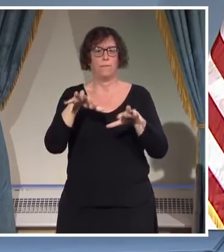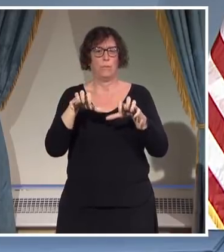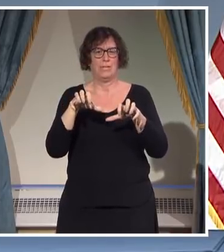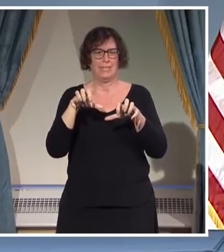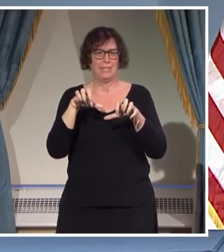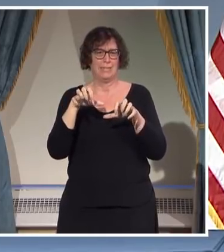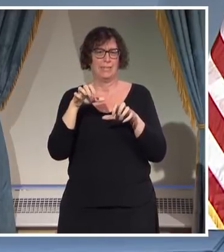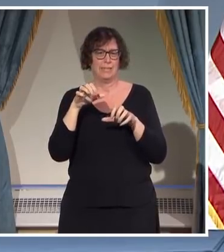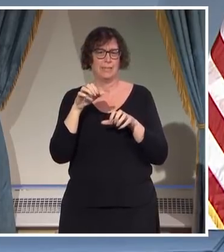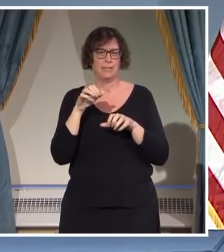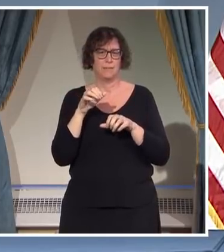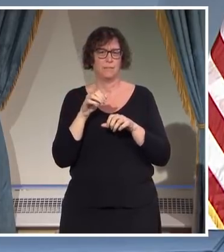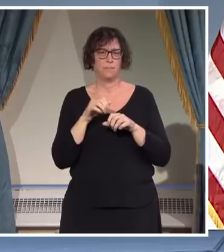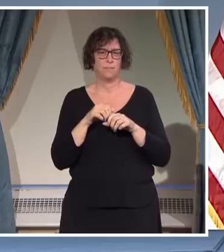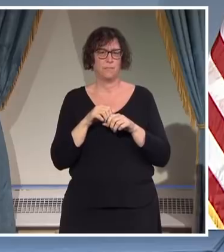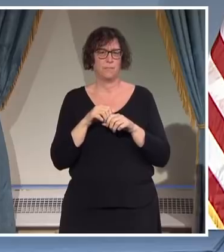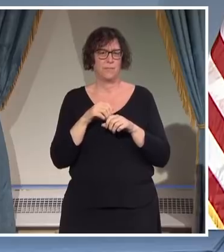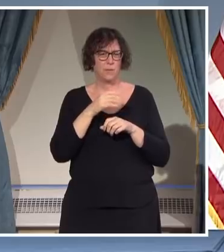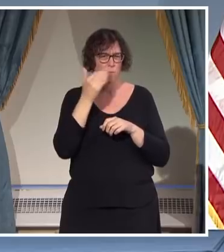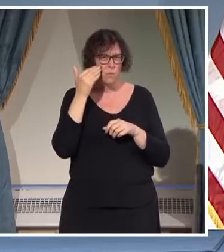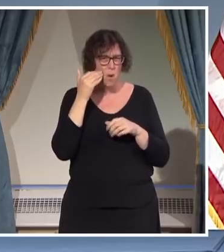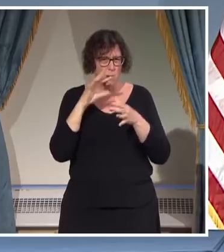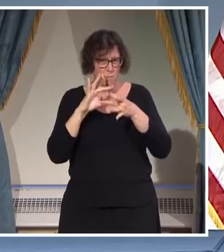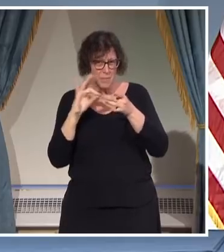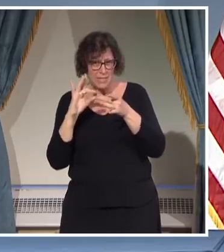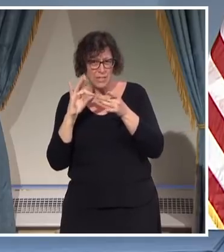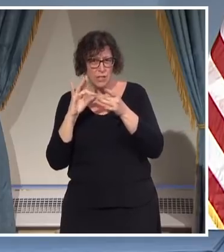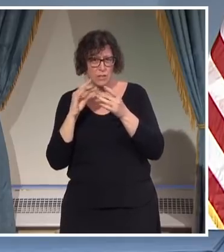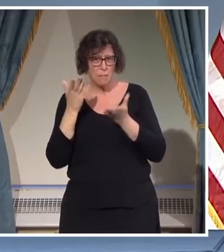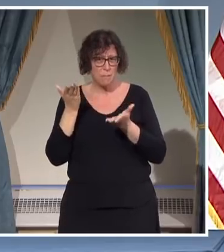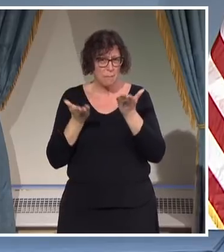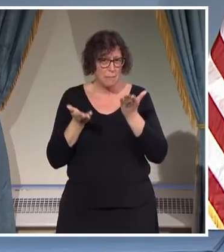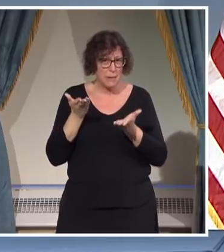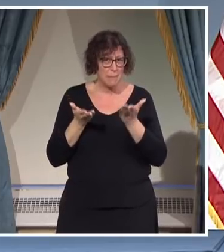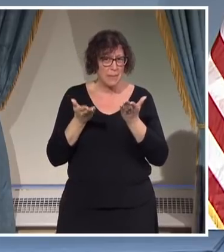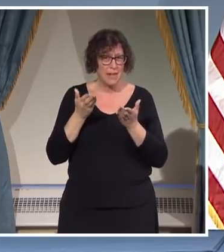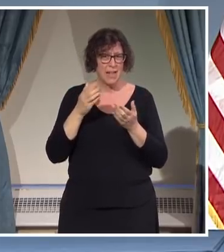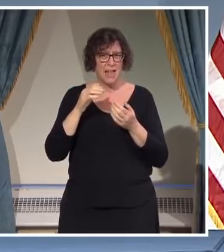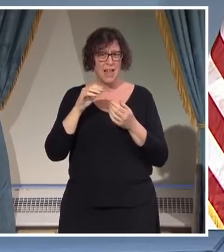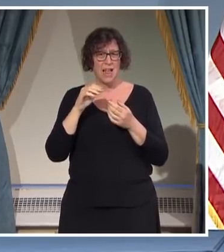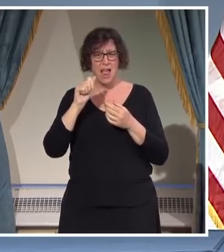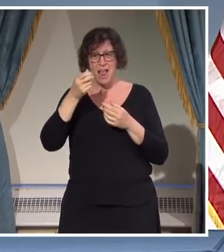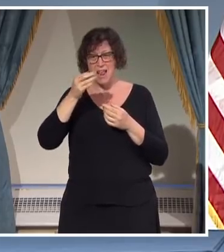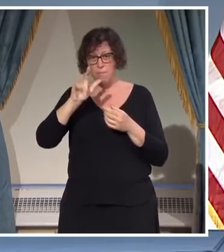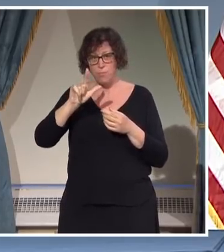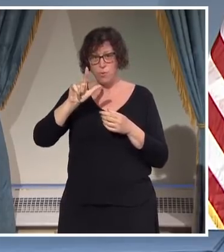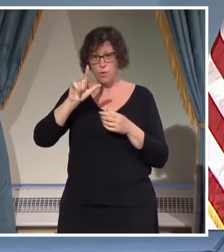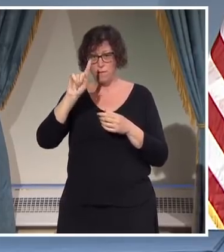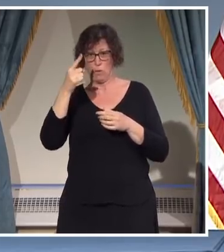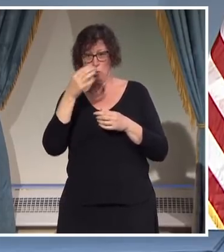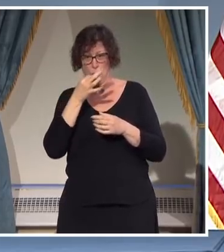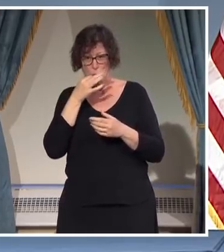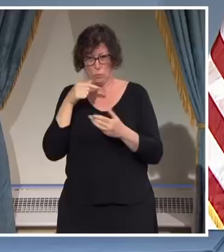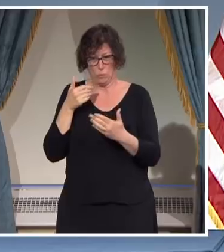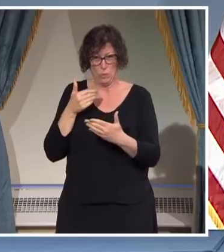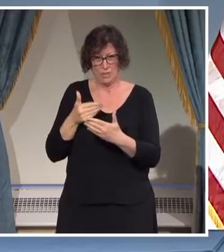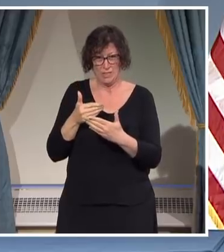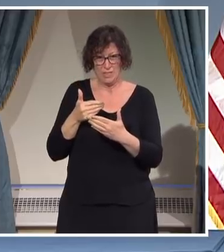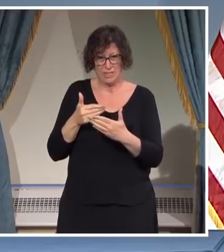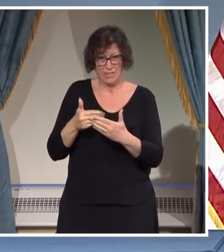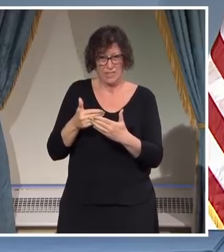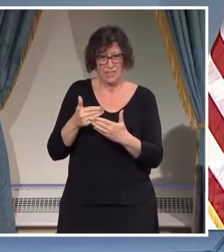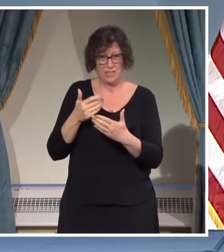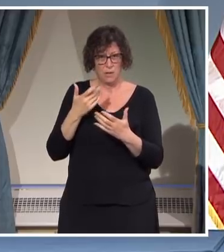and April 1st is fast approaching. What's your update for the renters out there who have concerns? Thank you for the question, Kathleen.